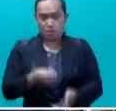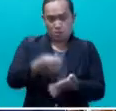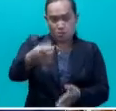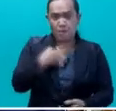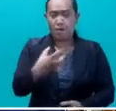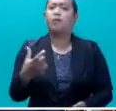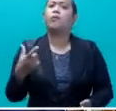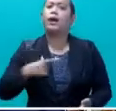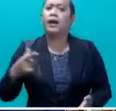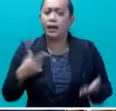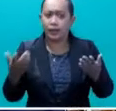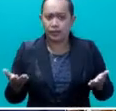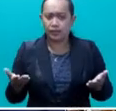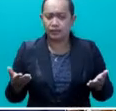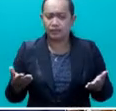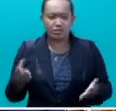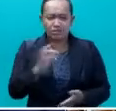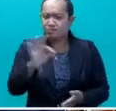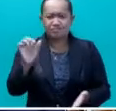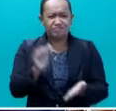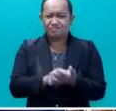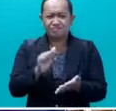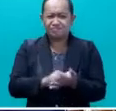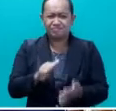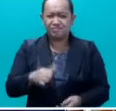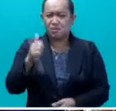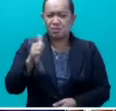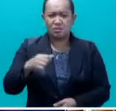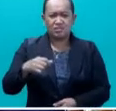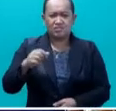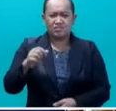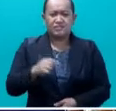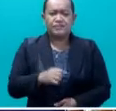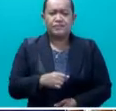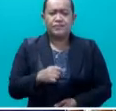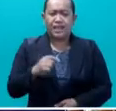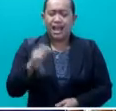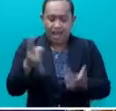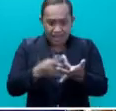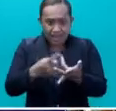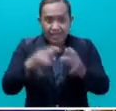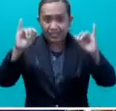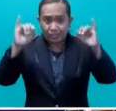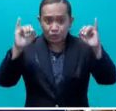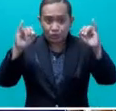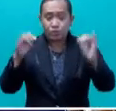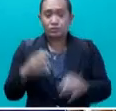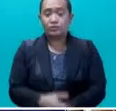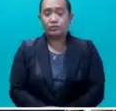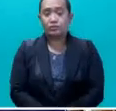just illogical, irrational. The other issue he goes on, sir, about the